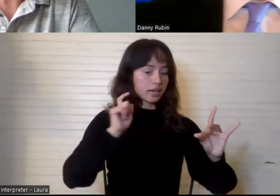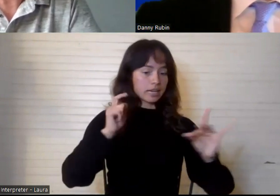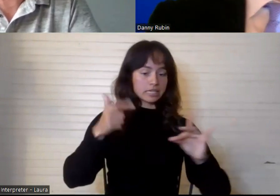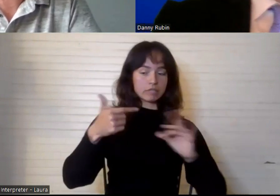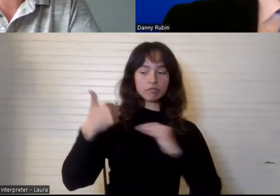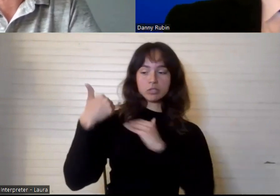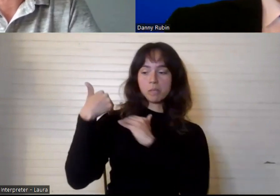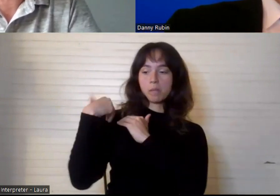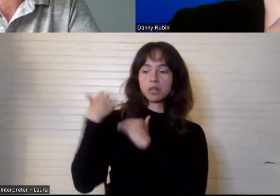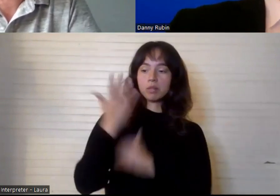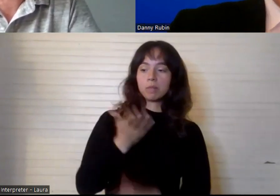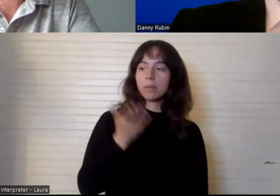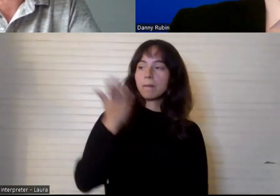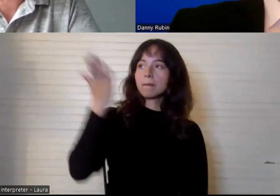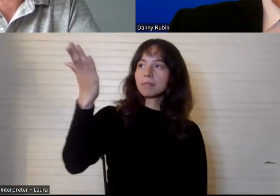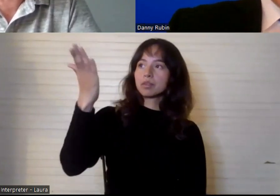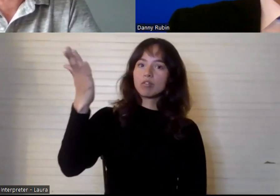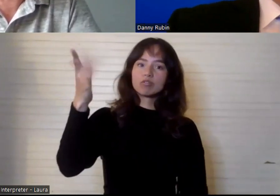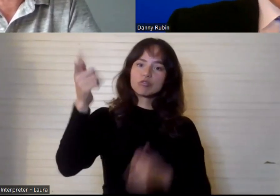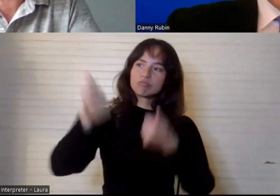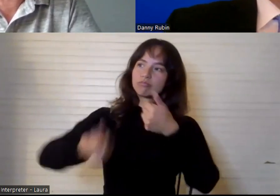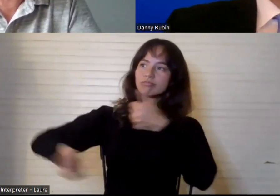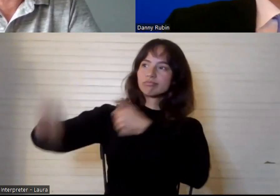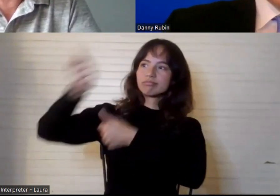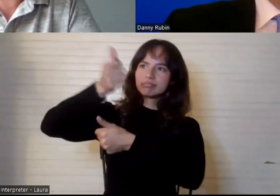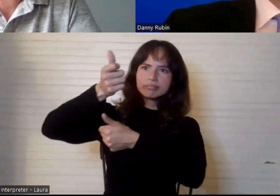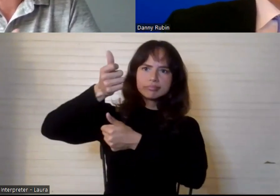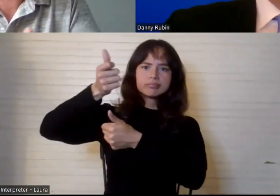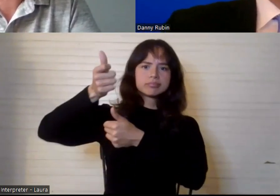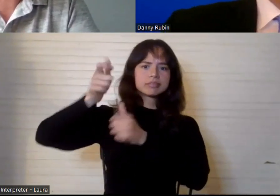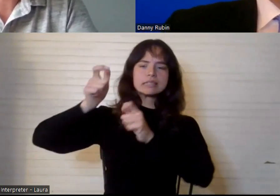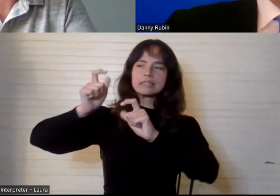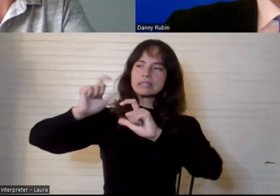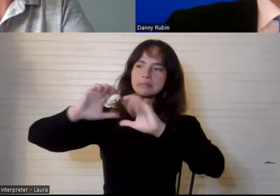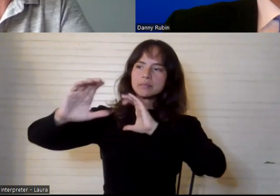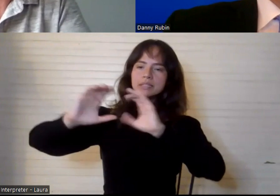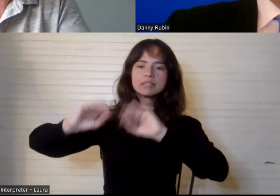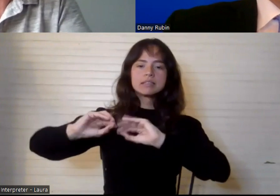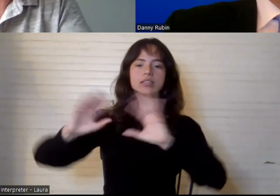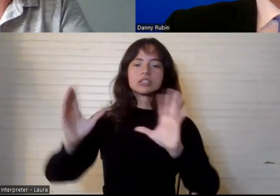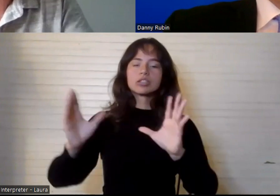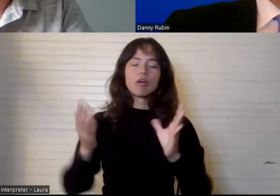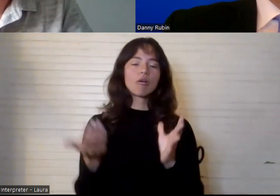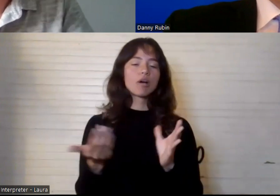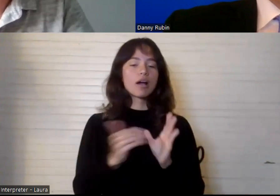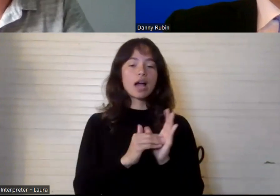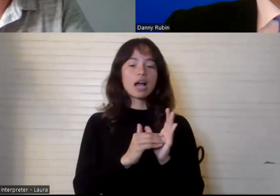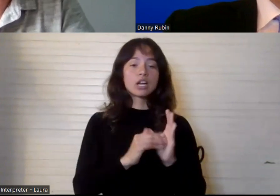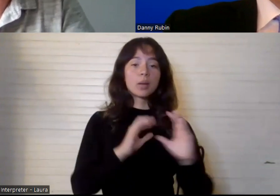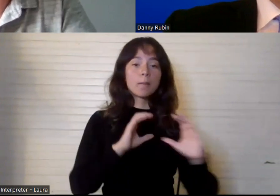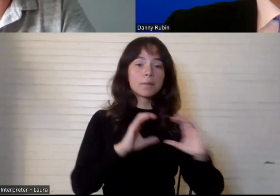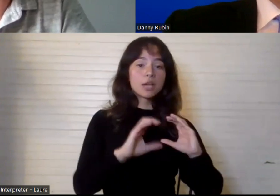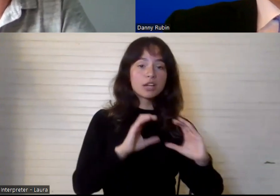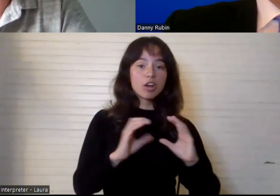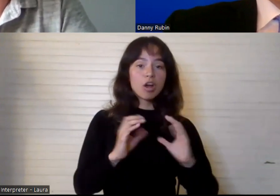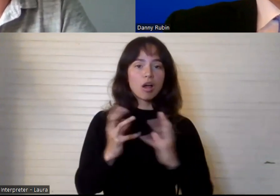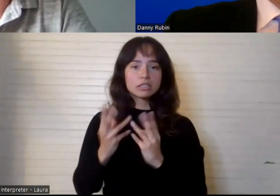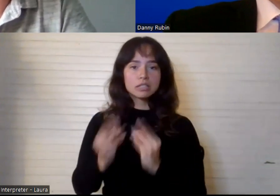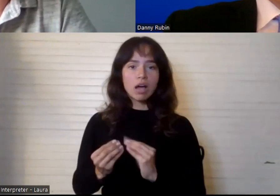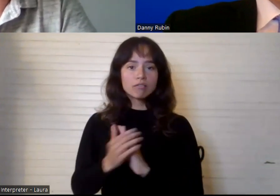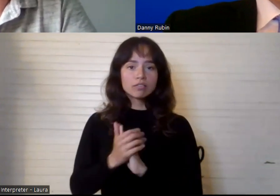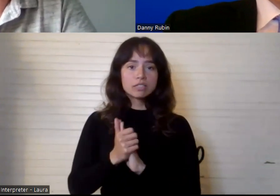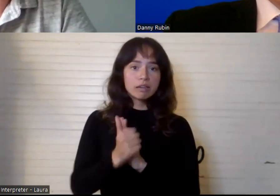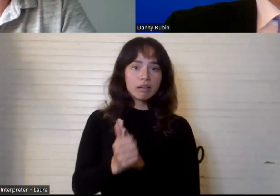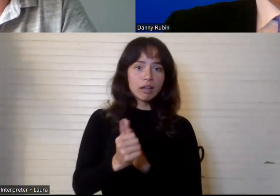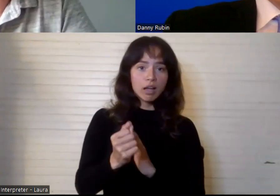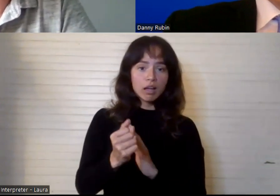So I the soft skills are communication and soft skills. If we didn't have that, we probably